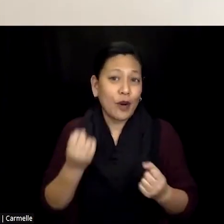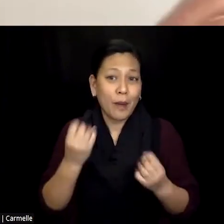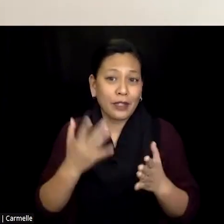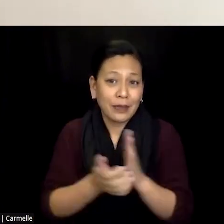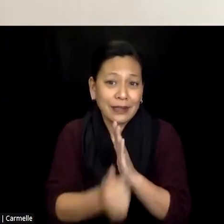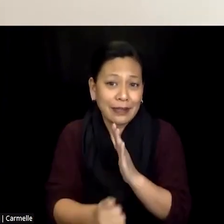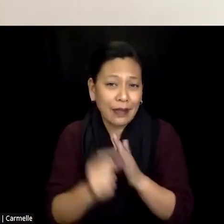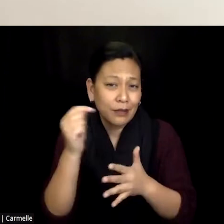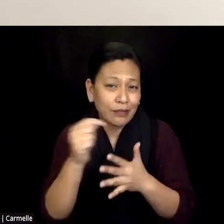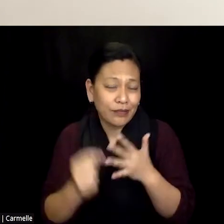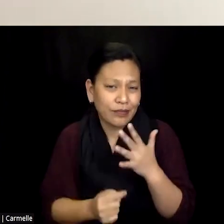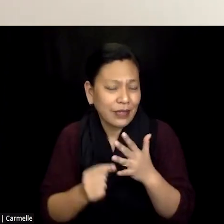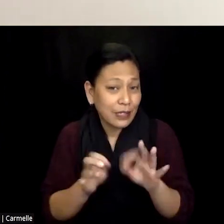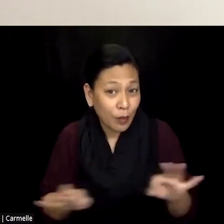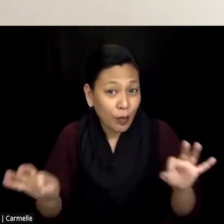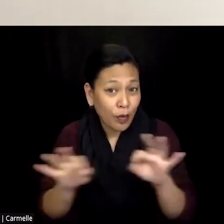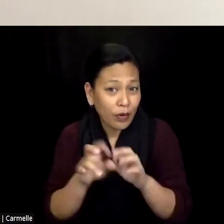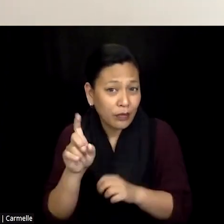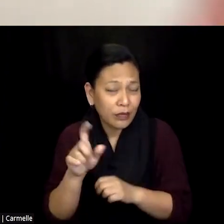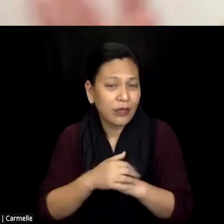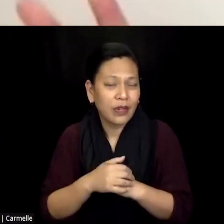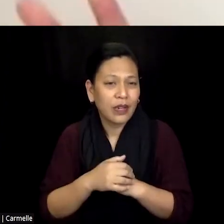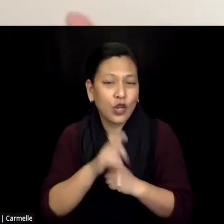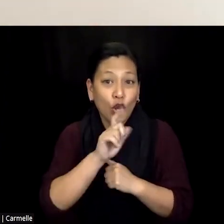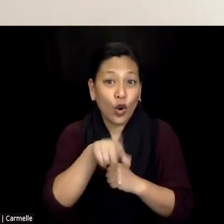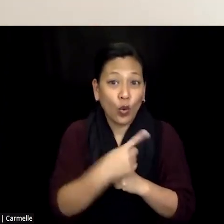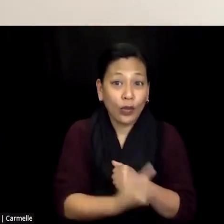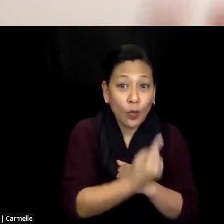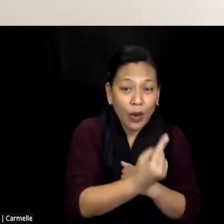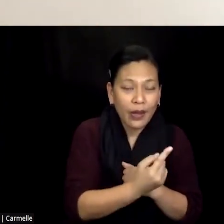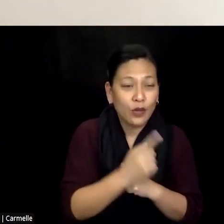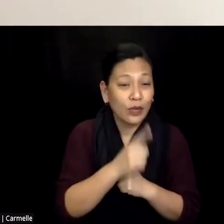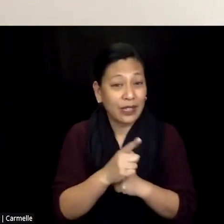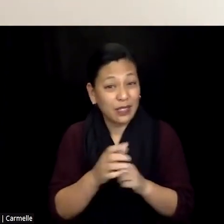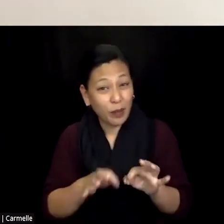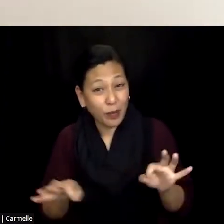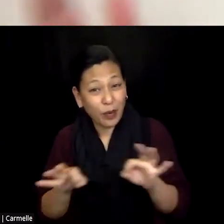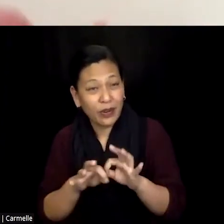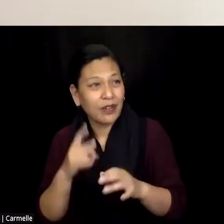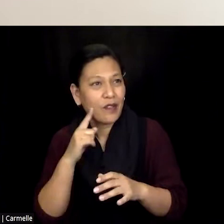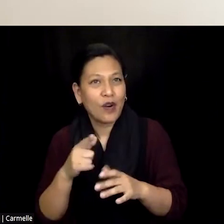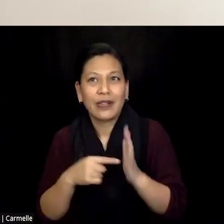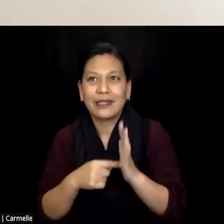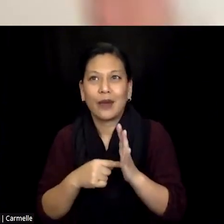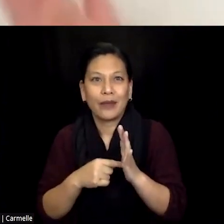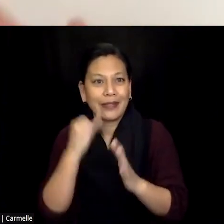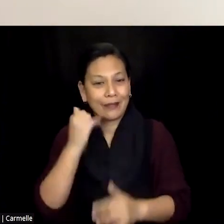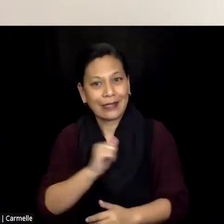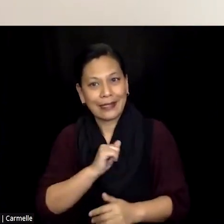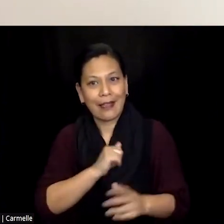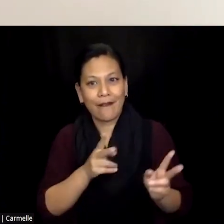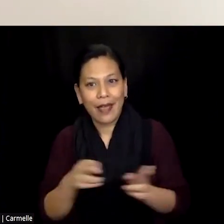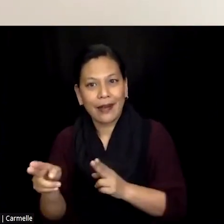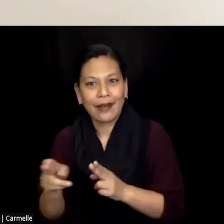it a necessity to have skills that kind of fall outside this traditional scope of filmmaking? Like, for example, being able to edit your